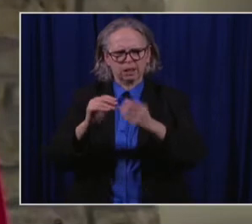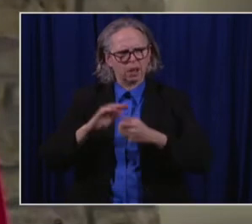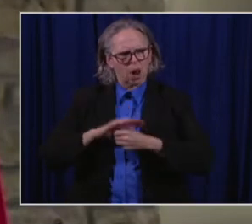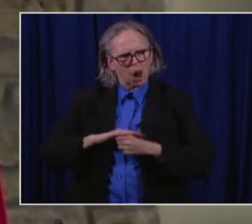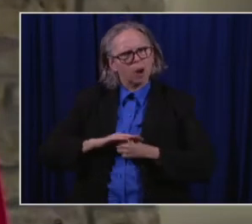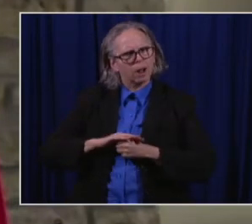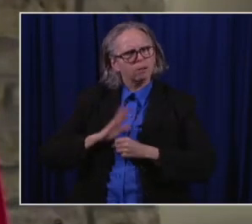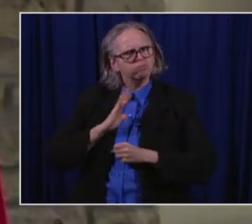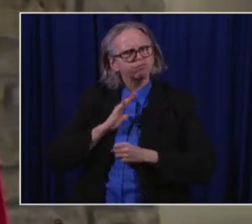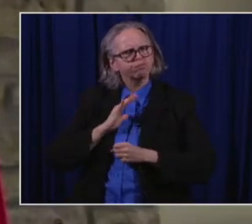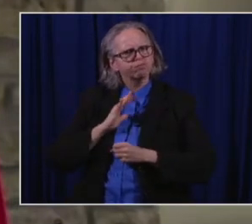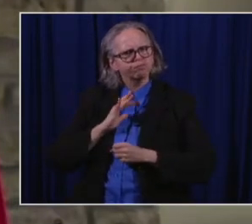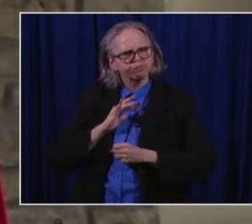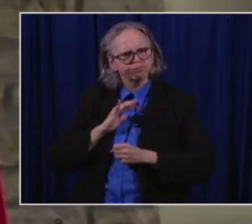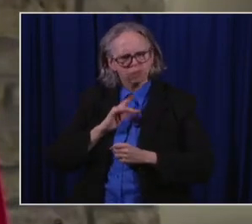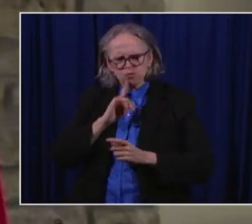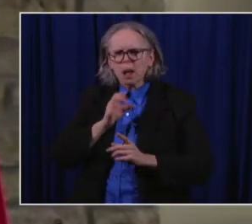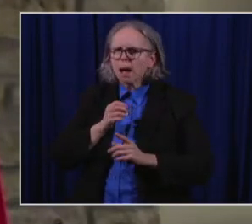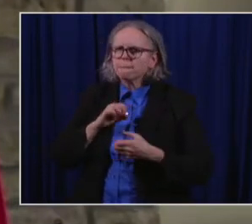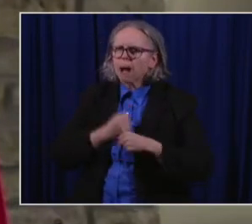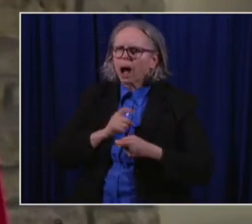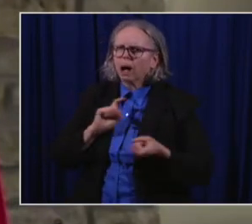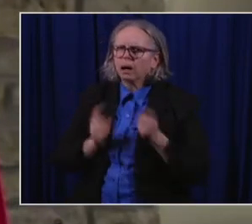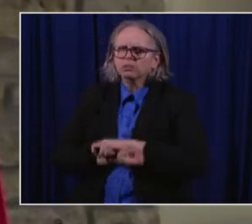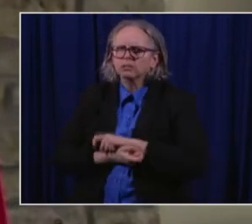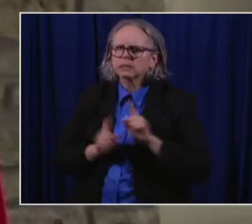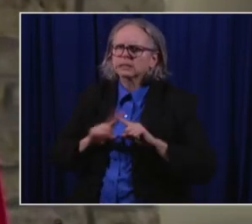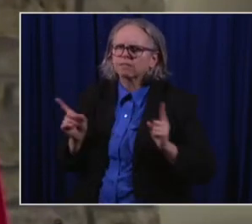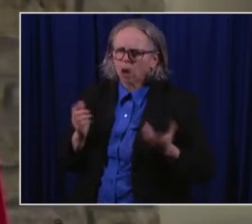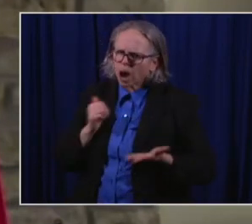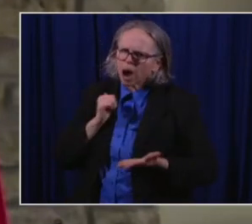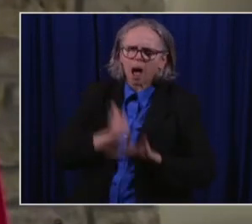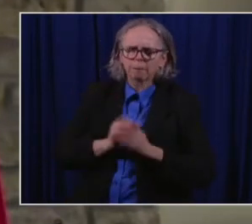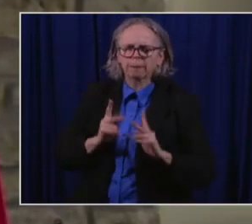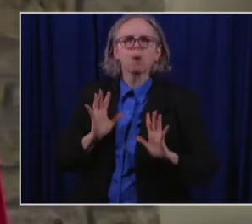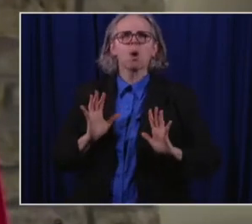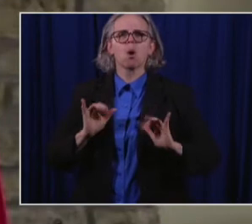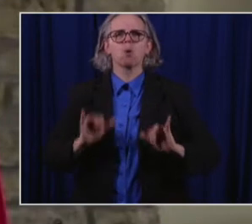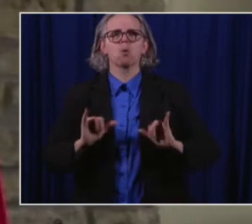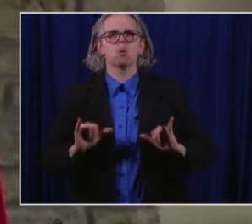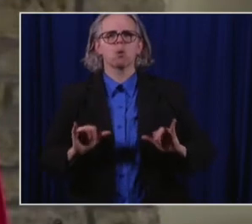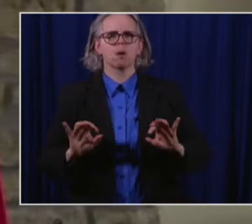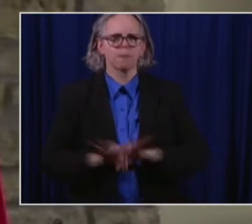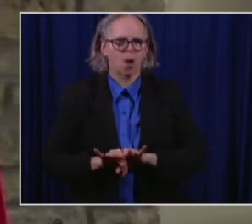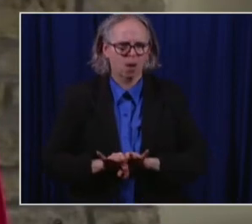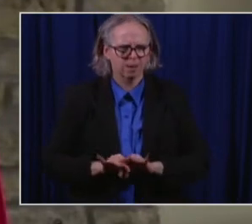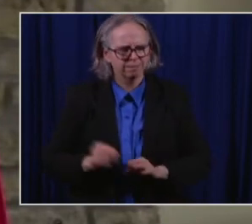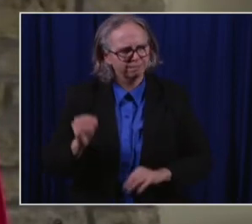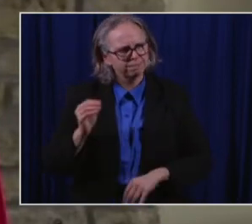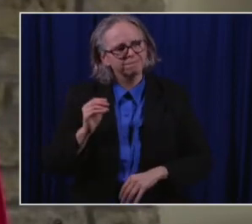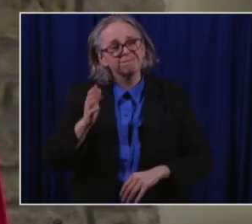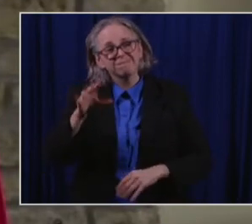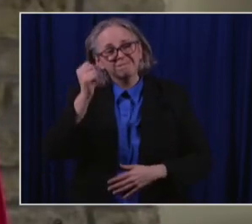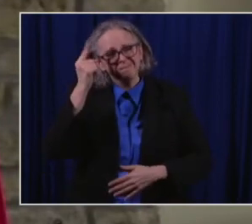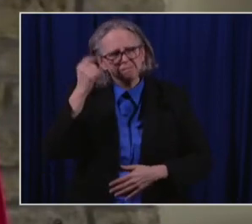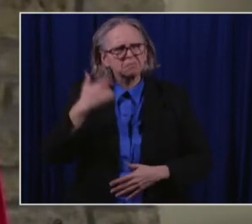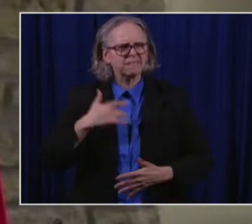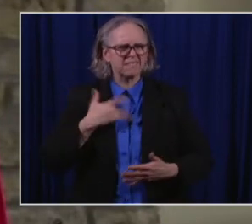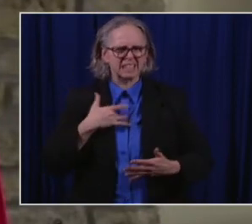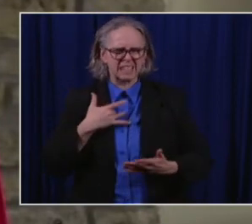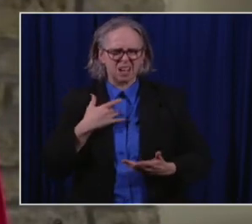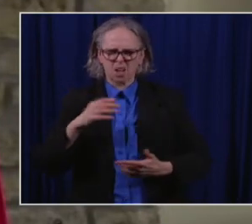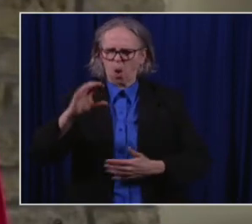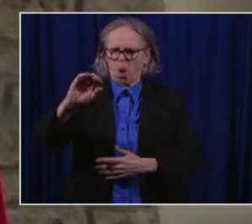more power. But I also think that, Ohioans are one tweet or one post on a